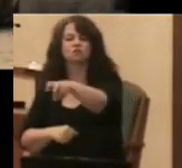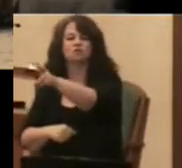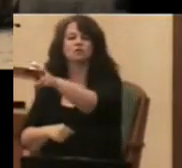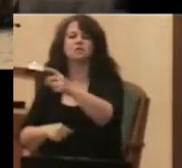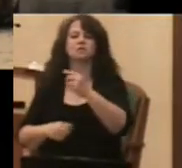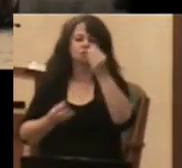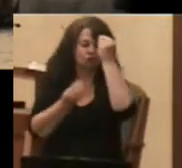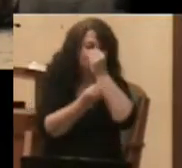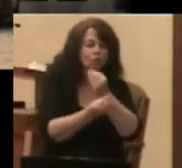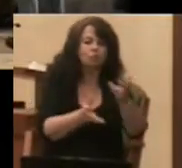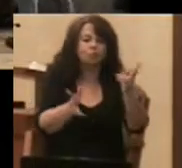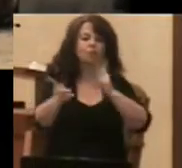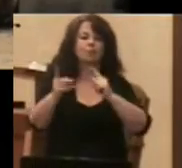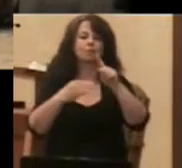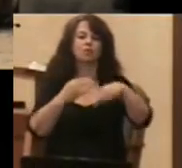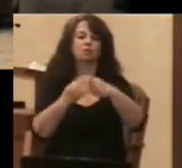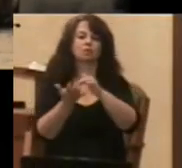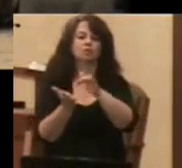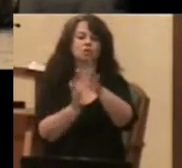Jesus.